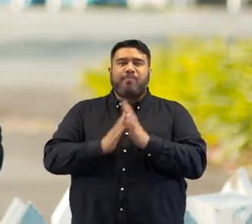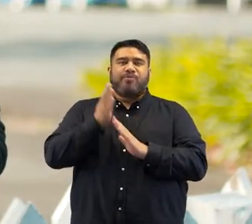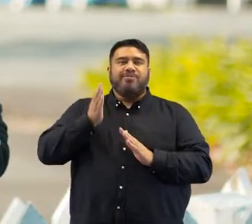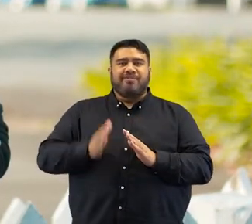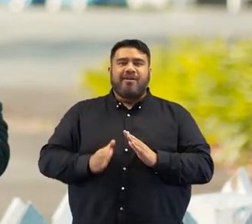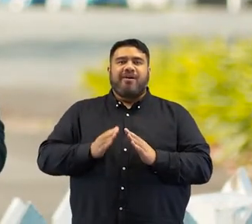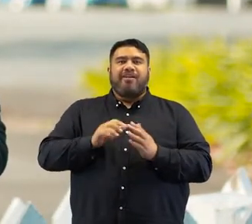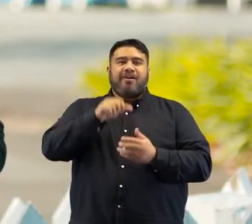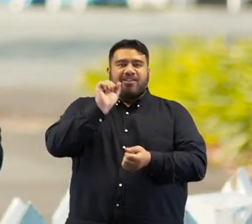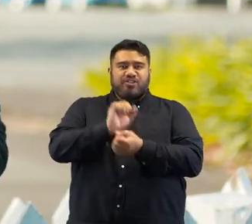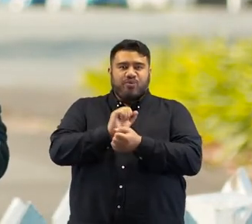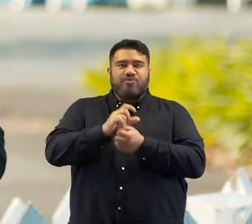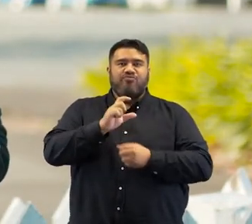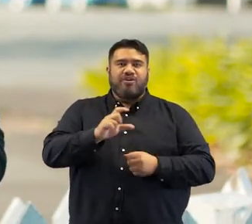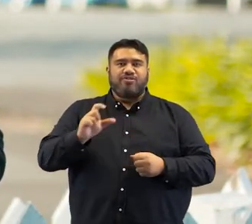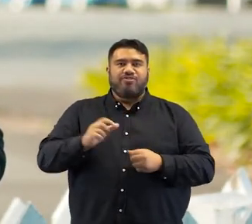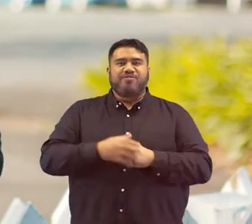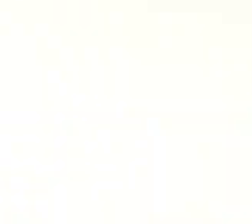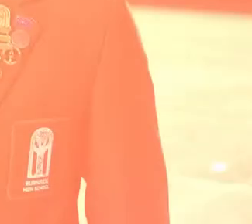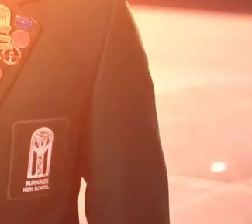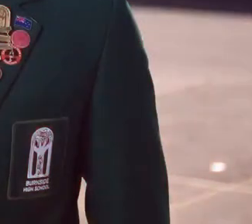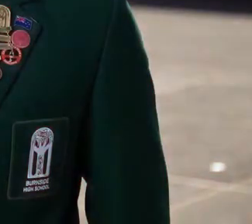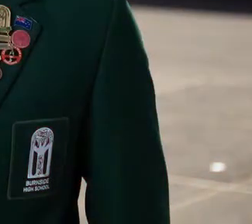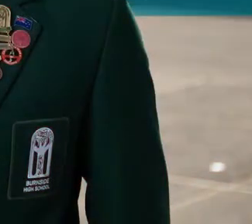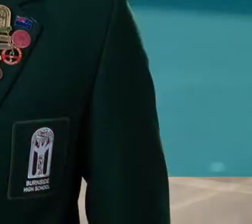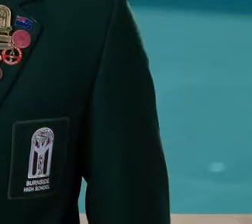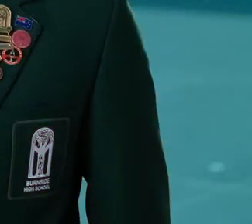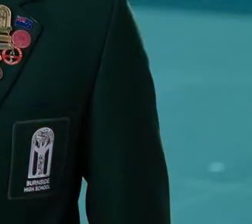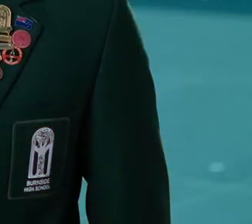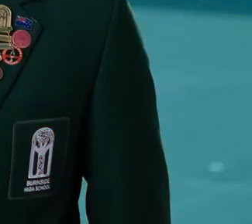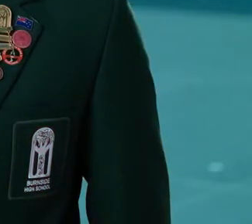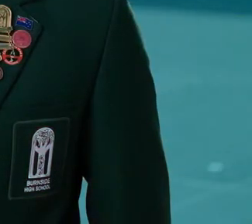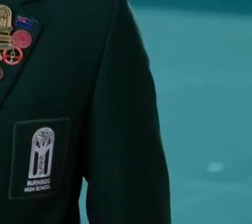School in Christchurch. Congratulations, Thomas.